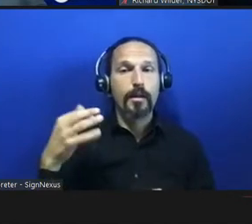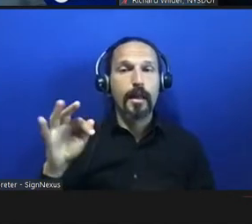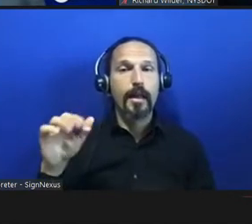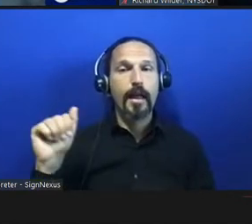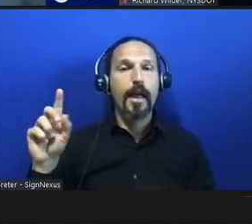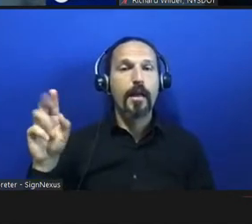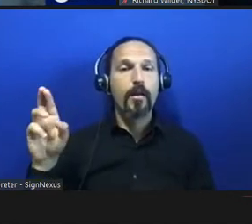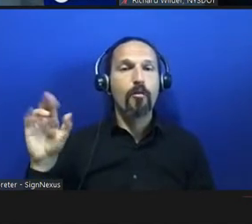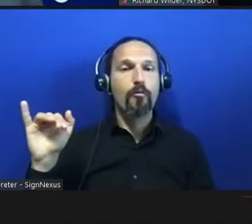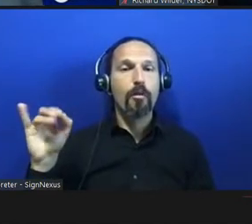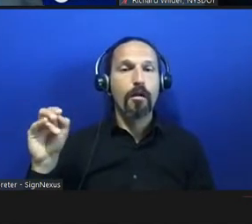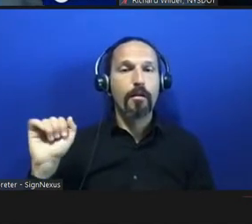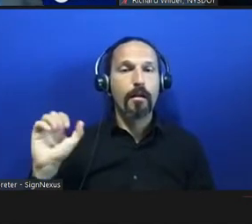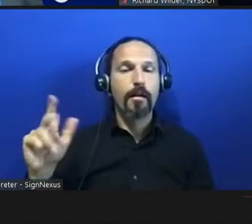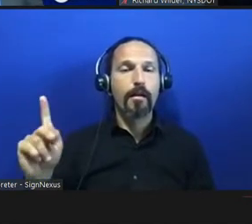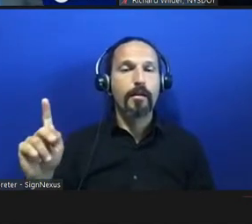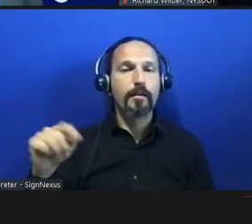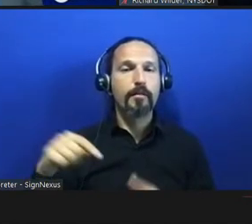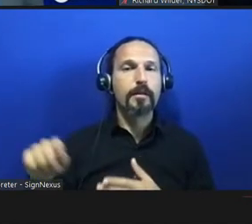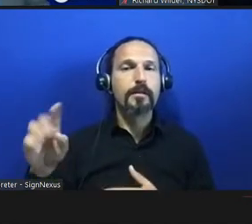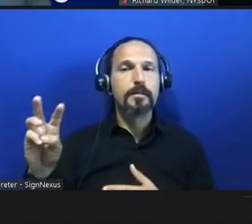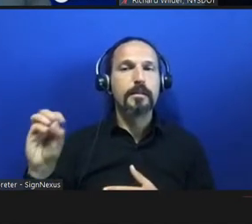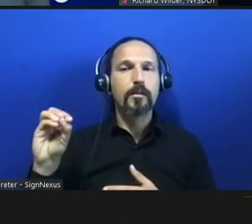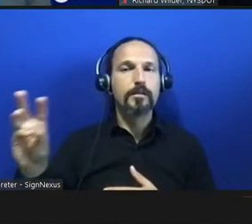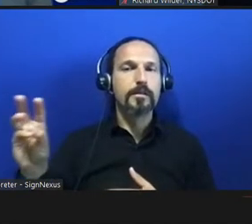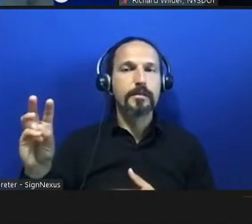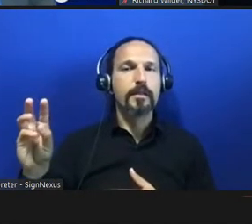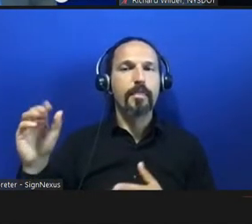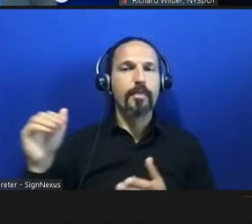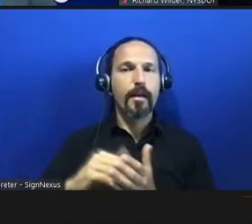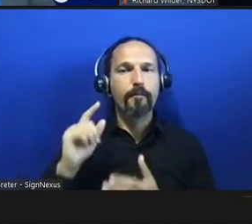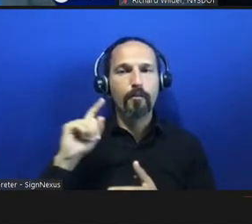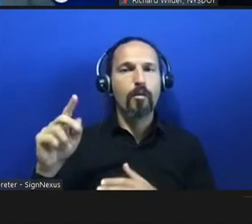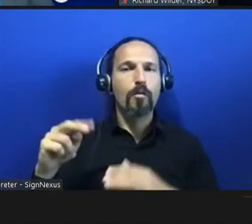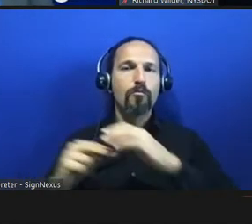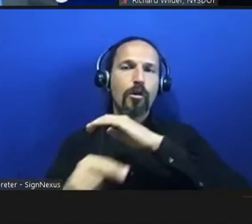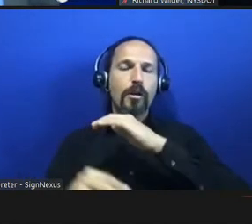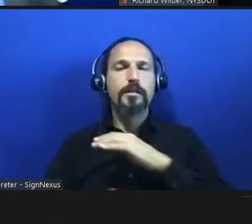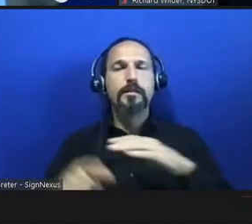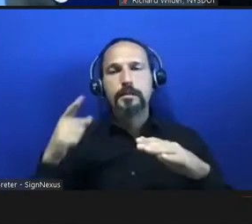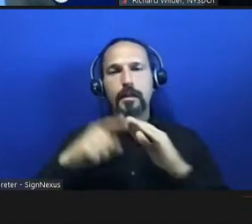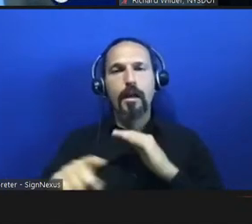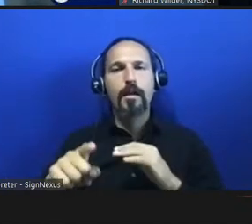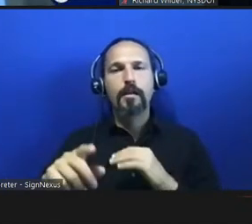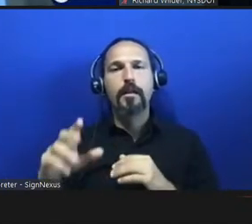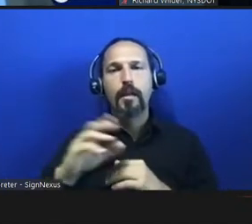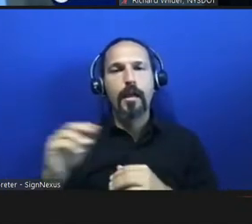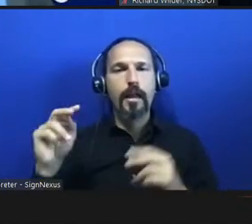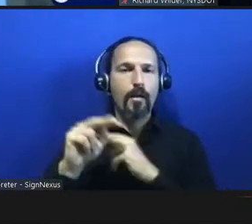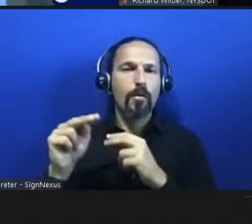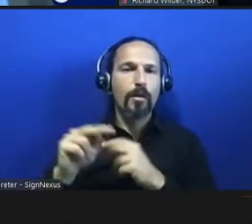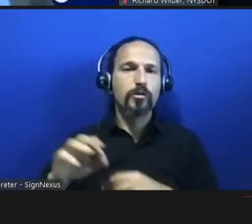paid over 676 000 Bridge tunnels and Highway tolls 139